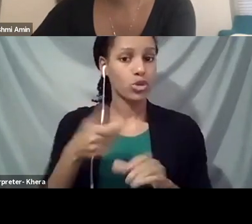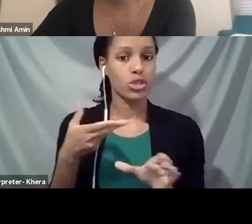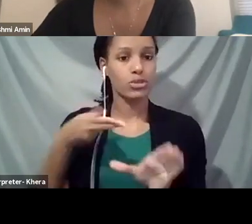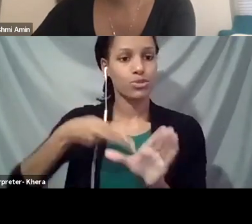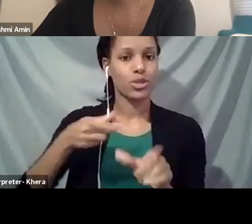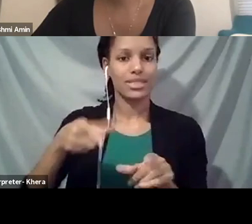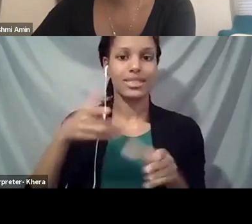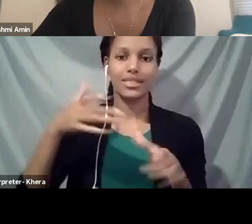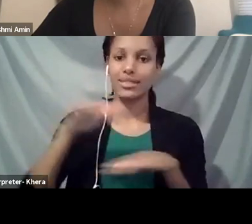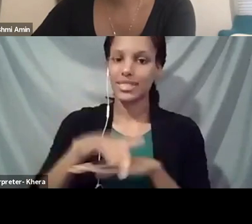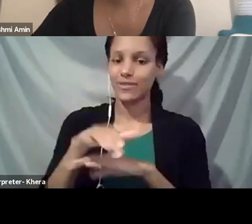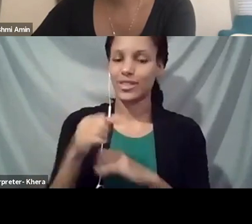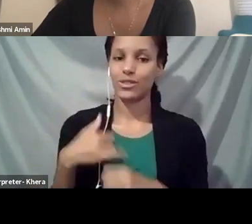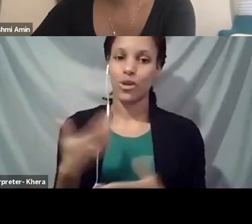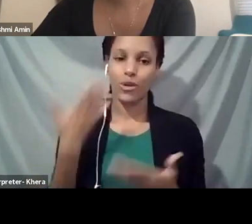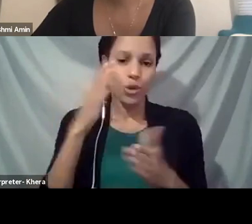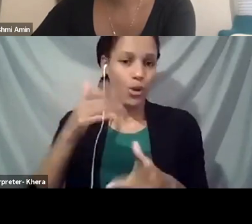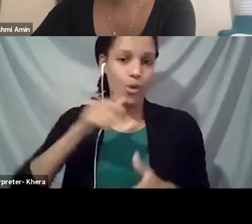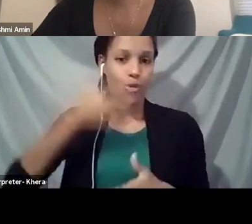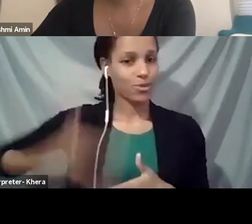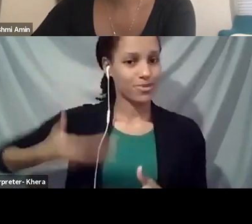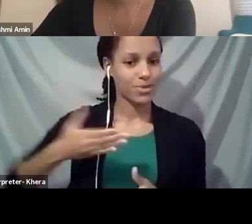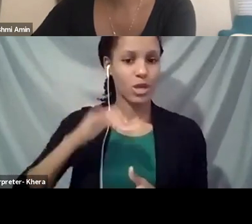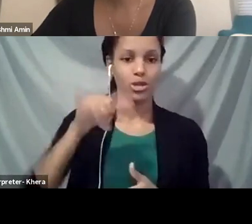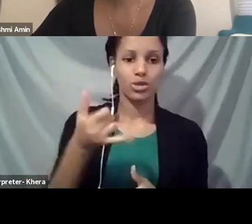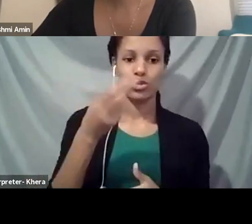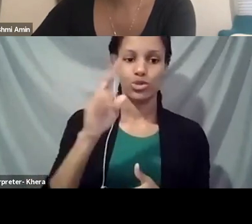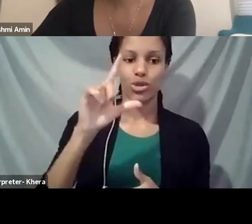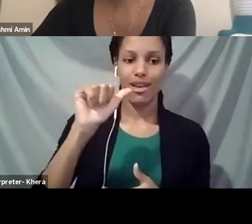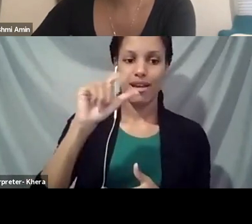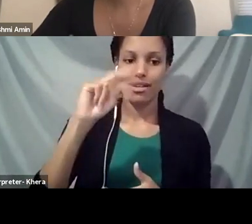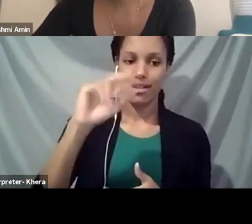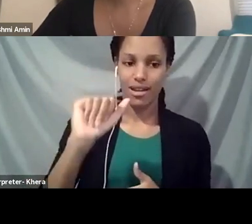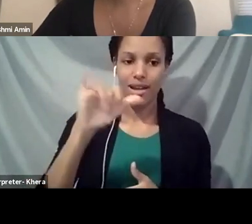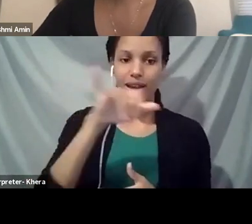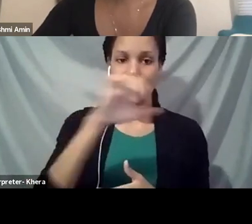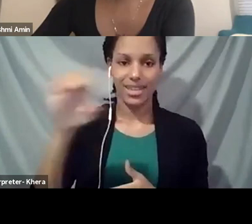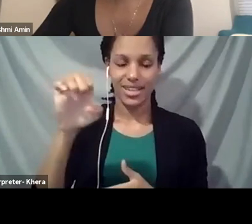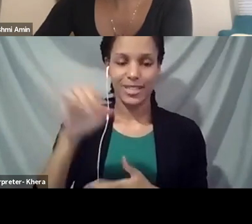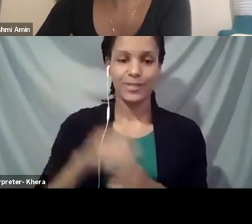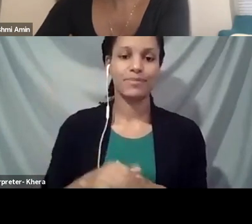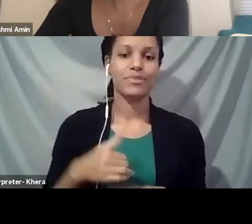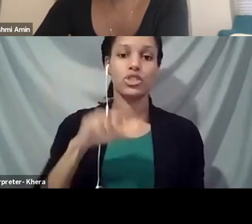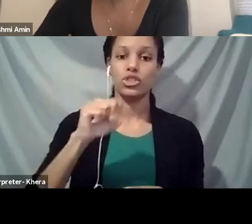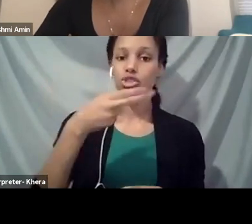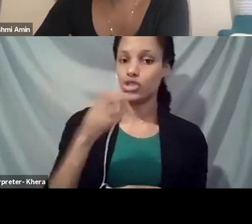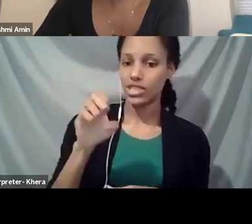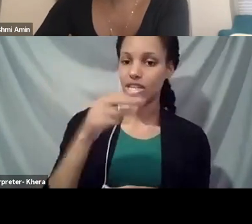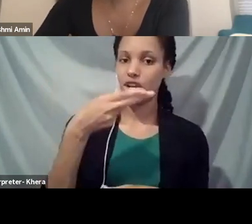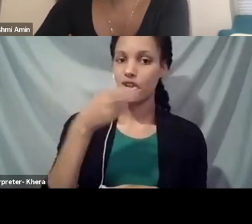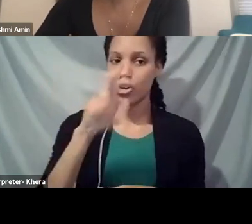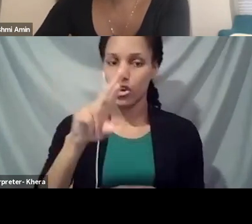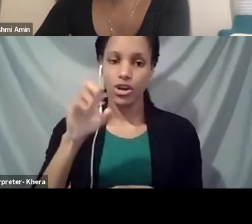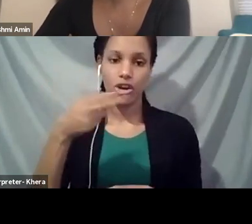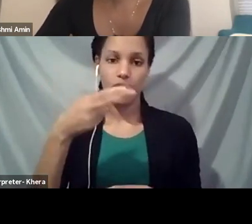don't know me, my name is Joliana Yi. I use she, her pronouns, and I am the Assistant Dean of Yale College and